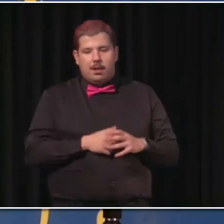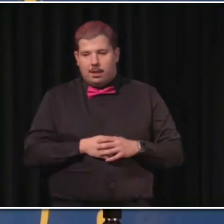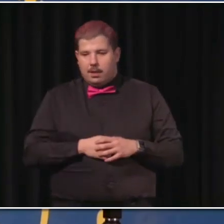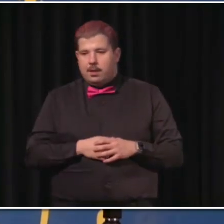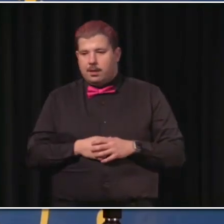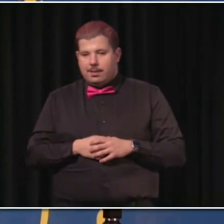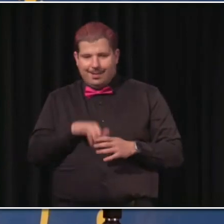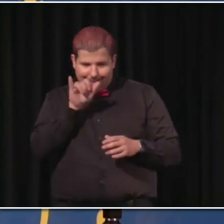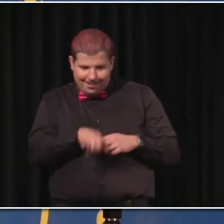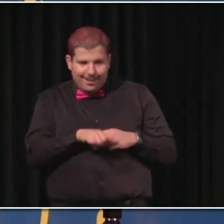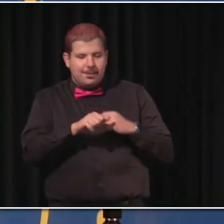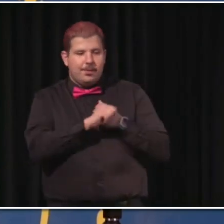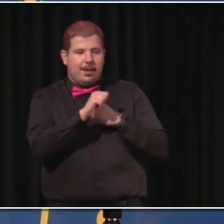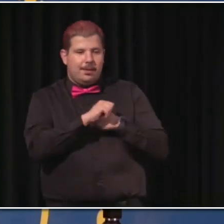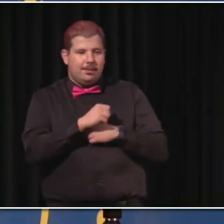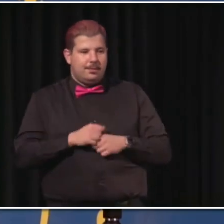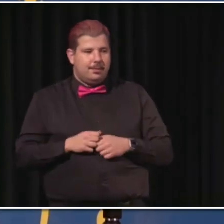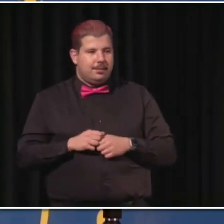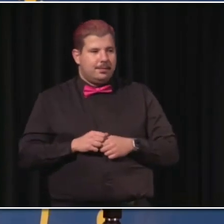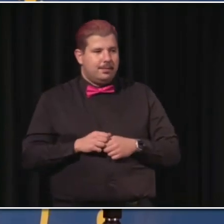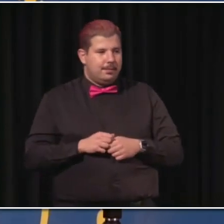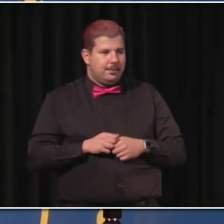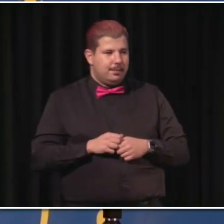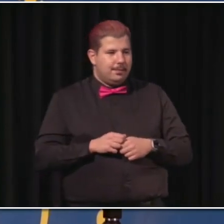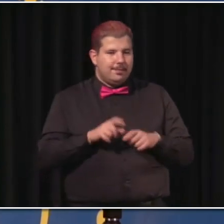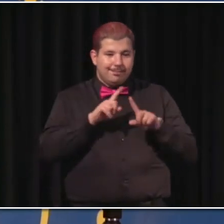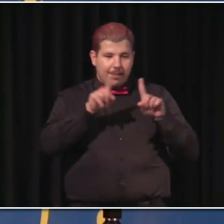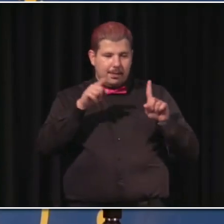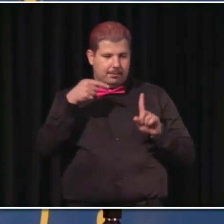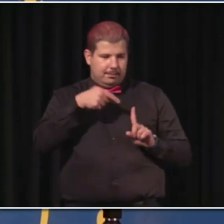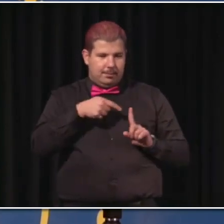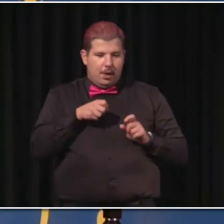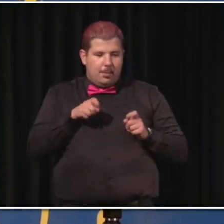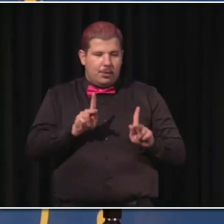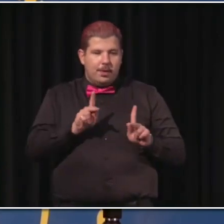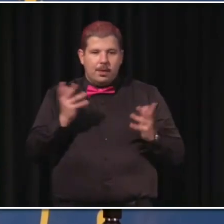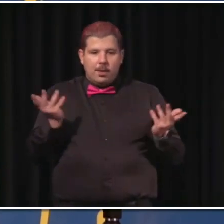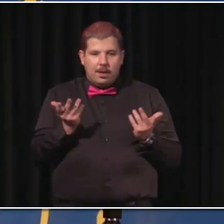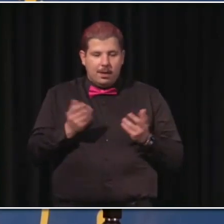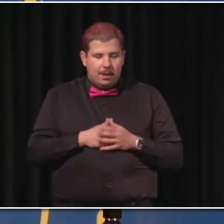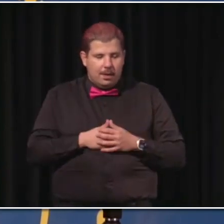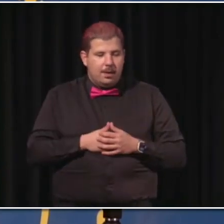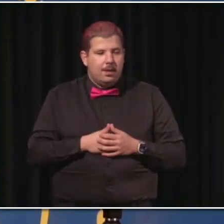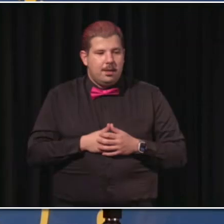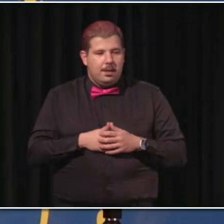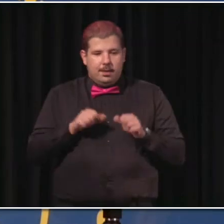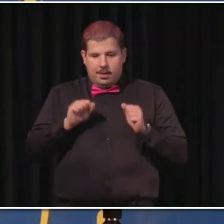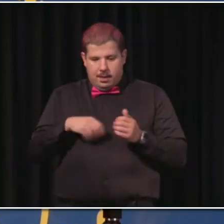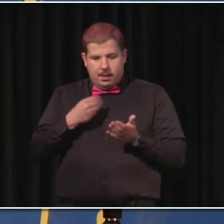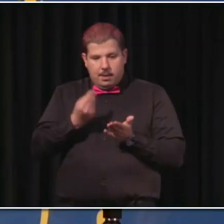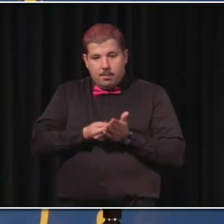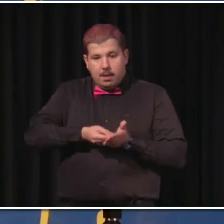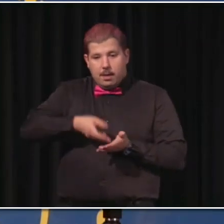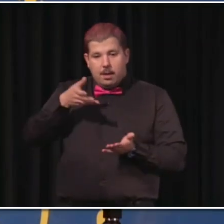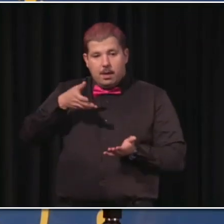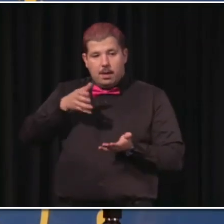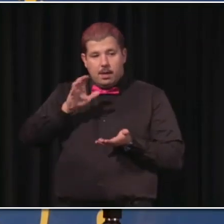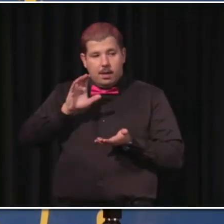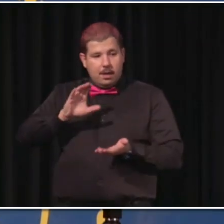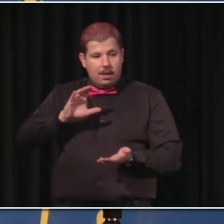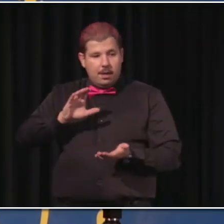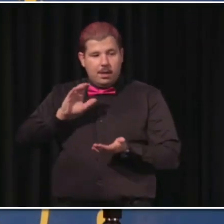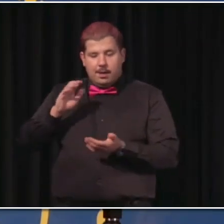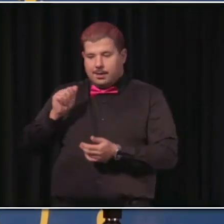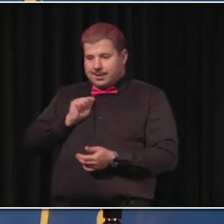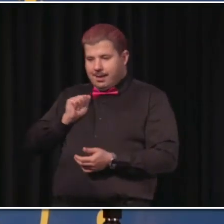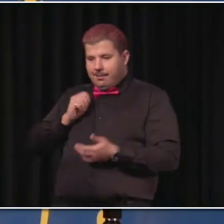That's the threat. But here's the opportunity. We can raise the money ourselves, right